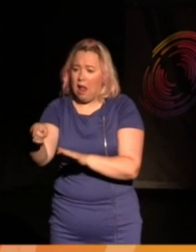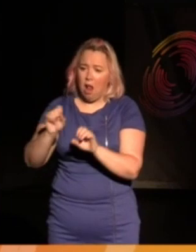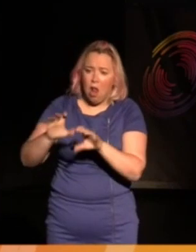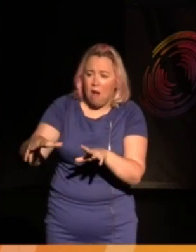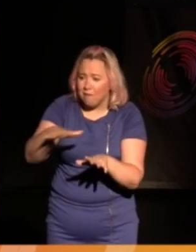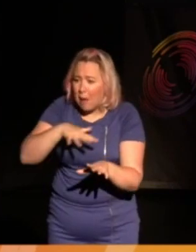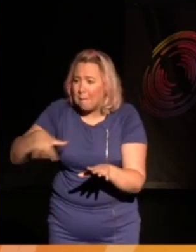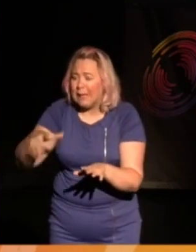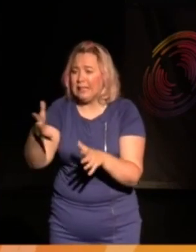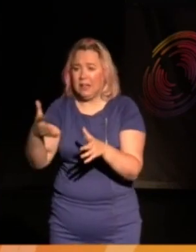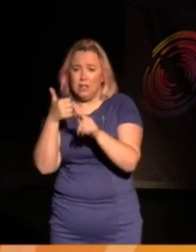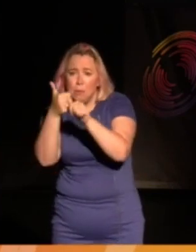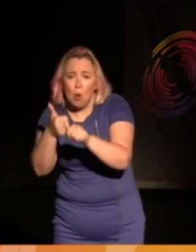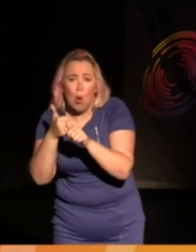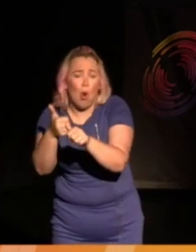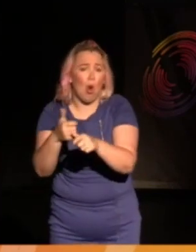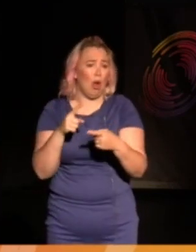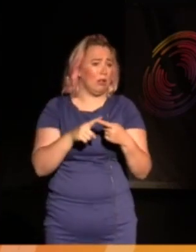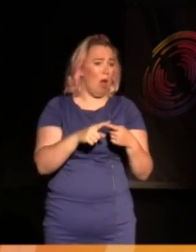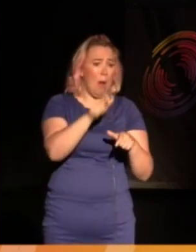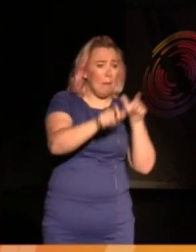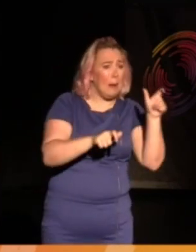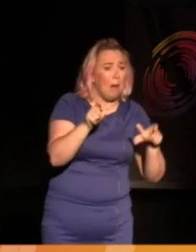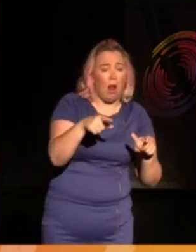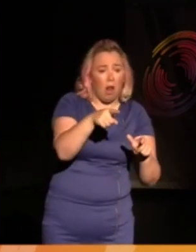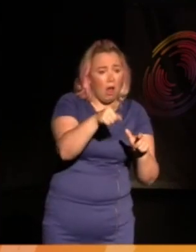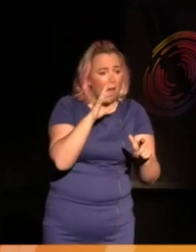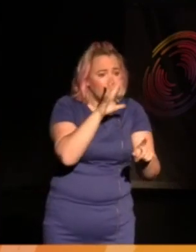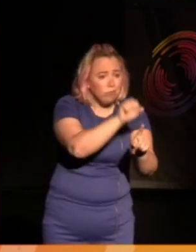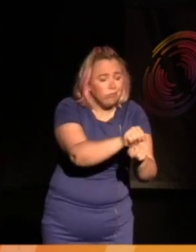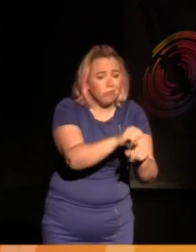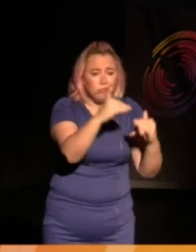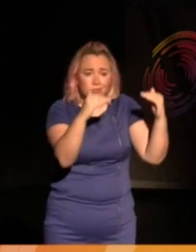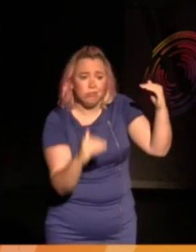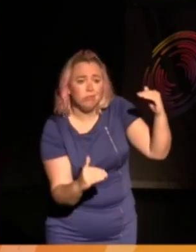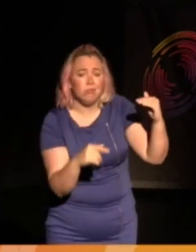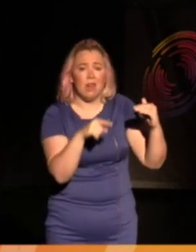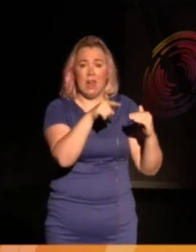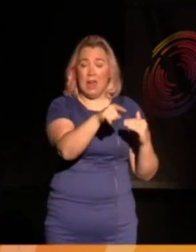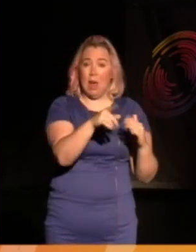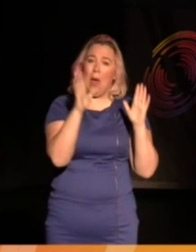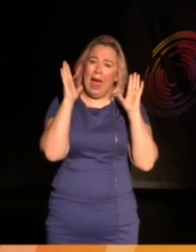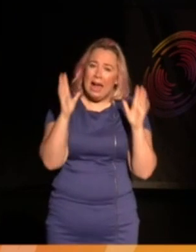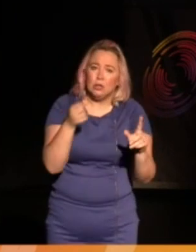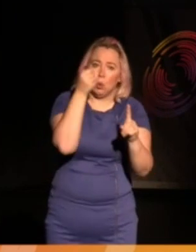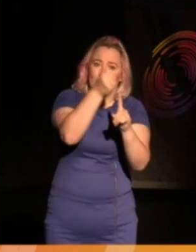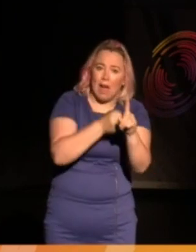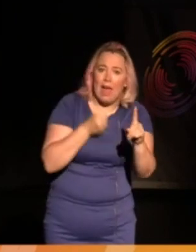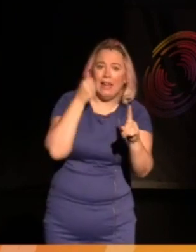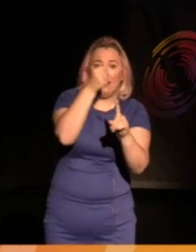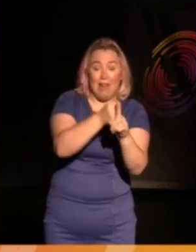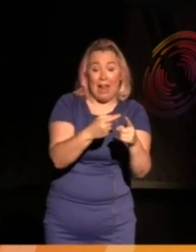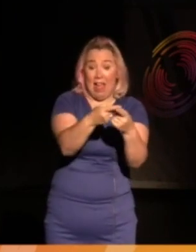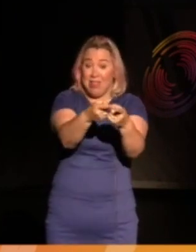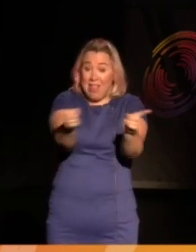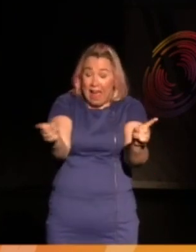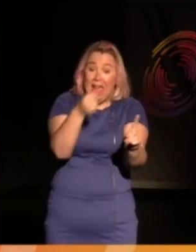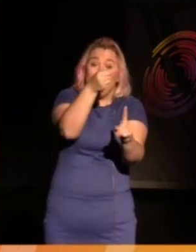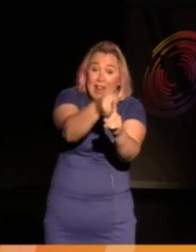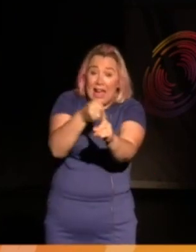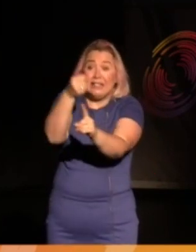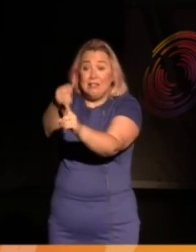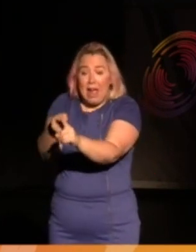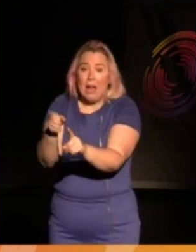and stood in the rain and swam uptide through waves of indifference and hostility, who made me and others like